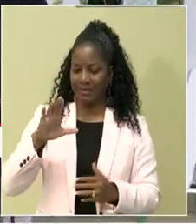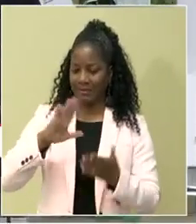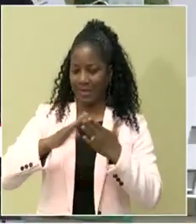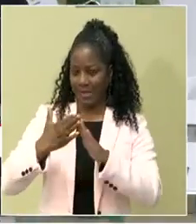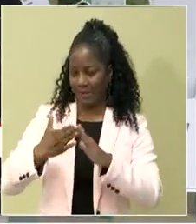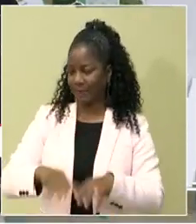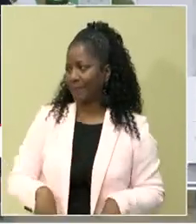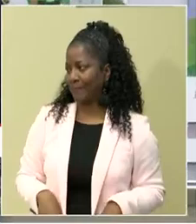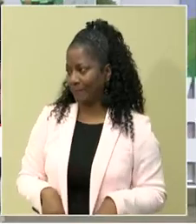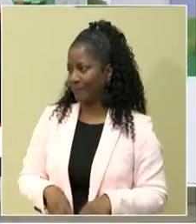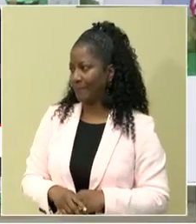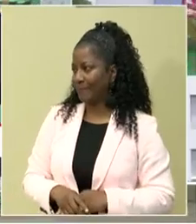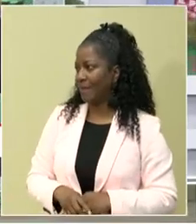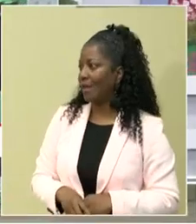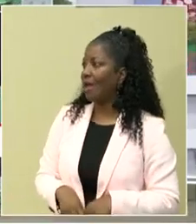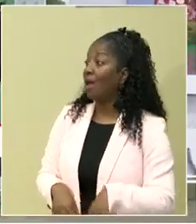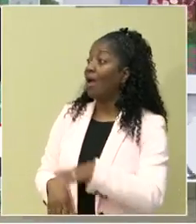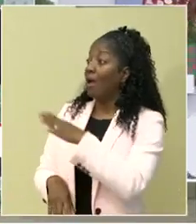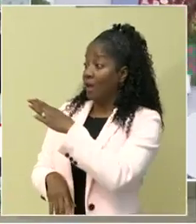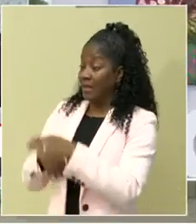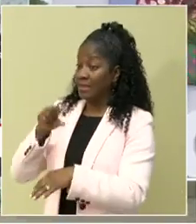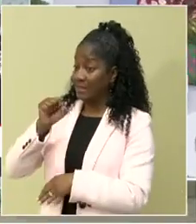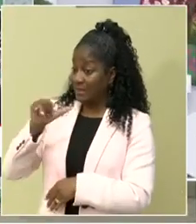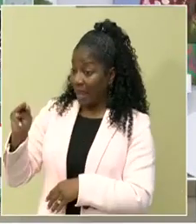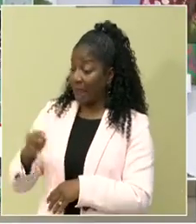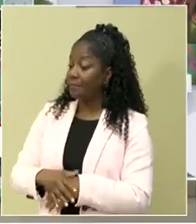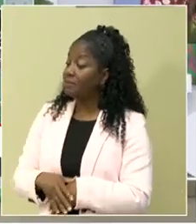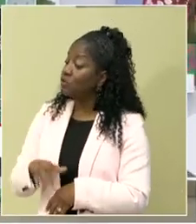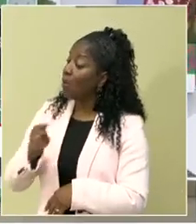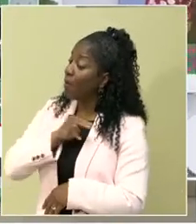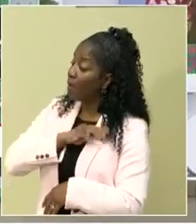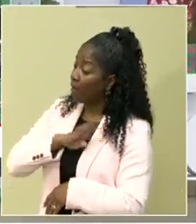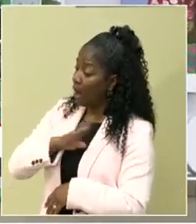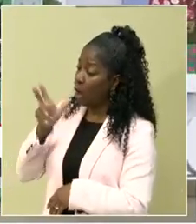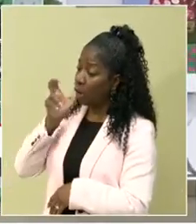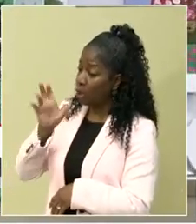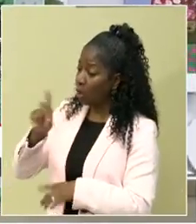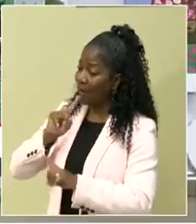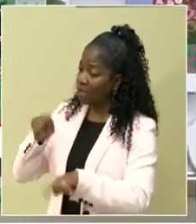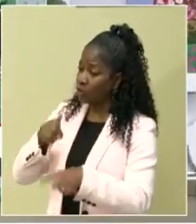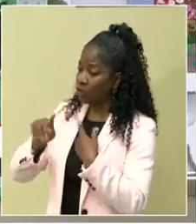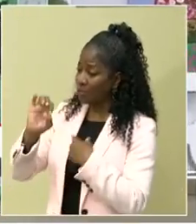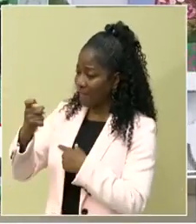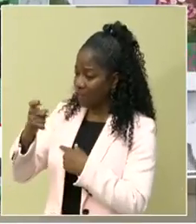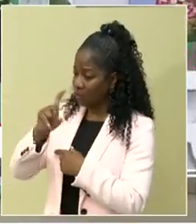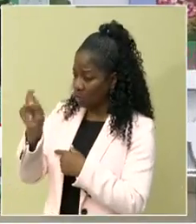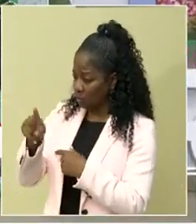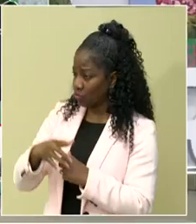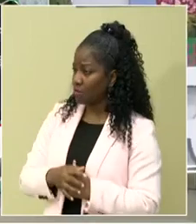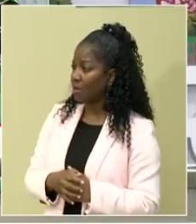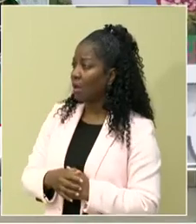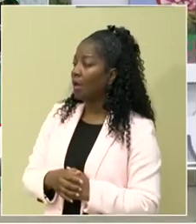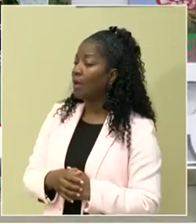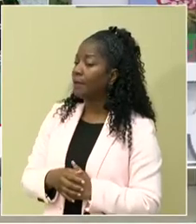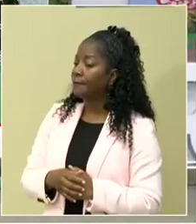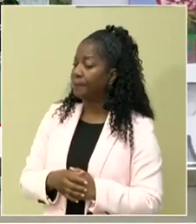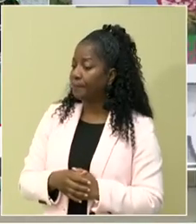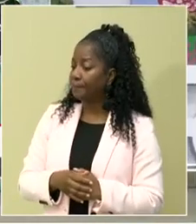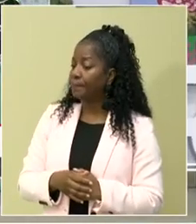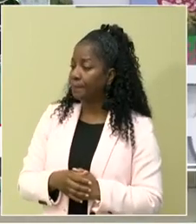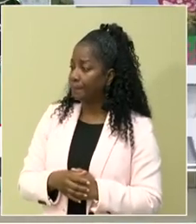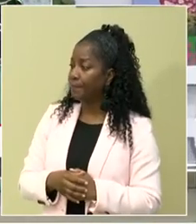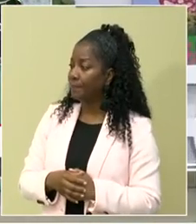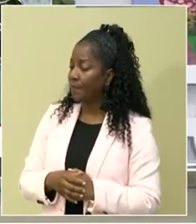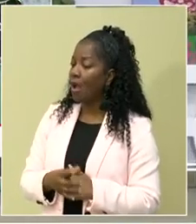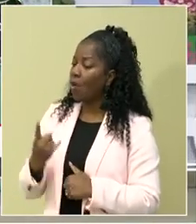Yes, Sam. So, Mayor, I heard your answer to the tax question. One of the things that